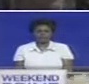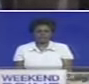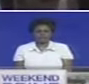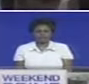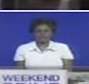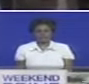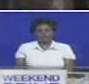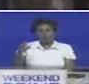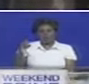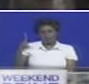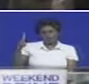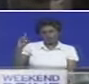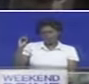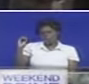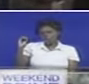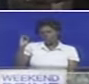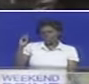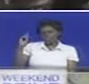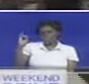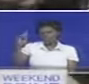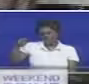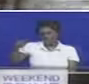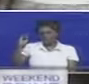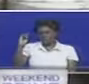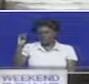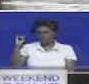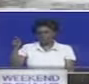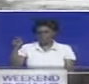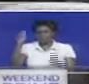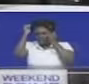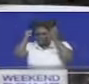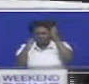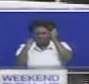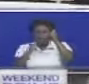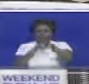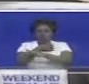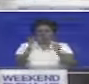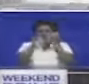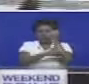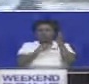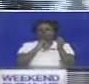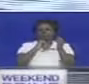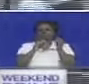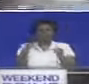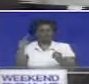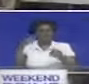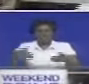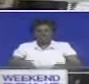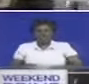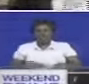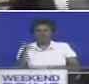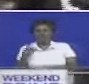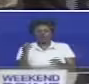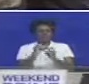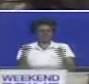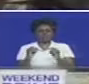Leonard Oloitiptip, the winner of the day, will spearhead the mission. The Forces Cross-Country Championships was, however, not just for the young blood, as the